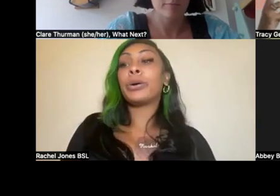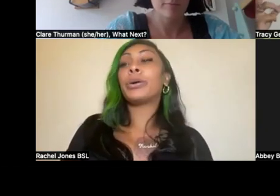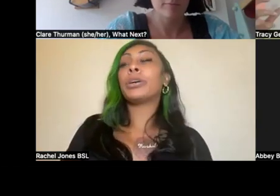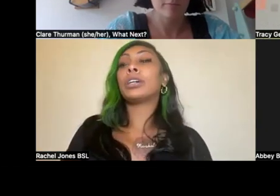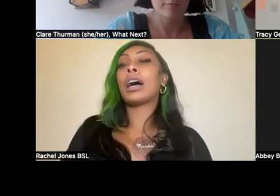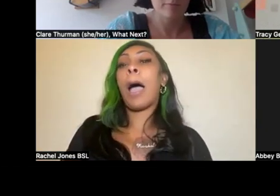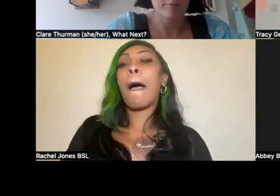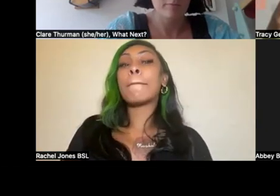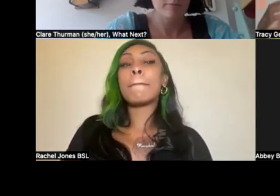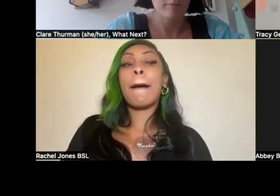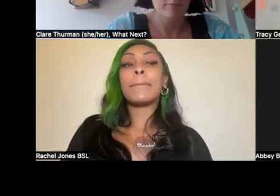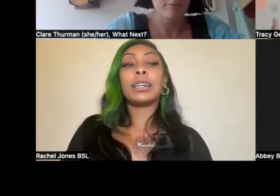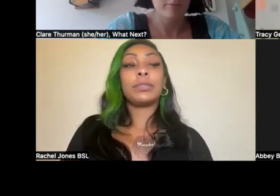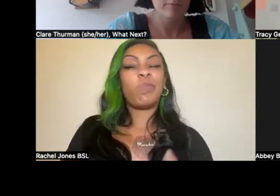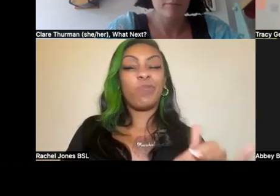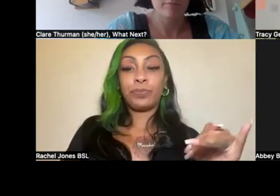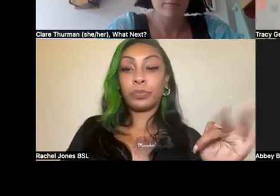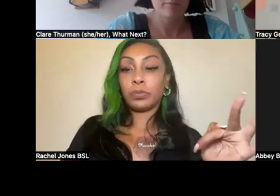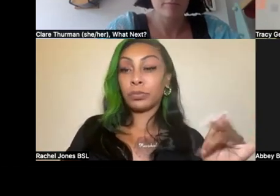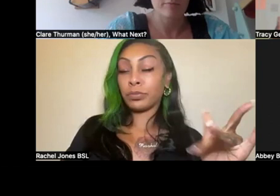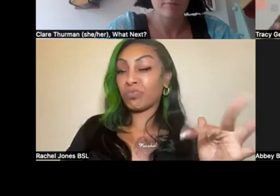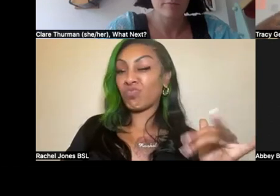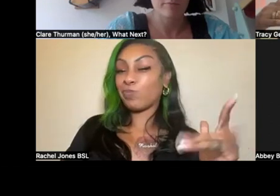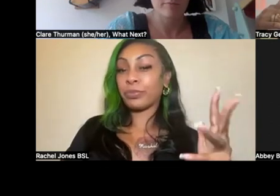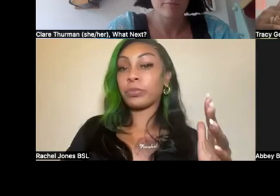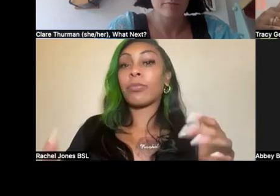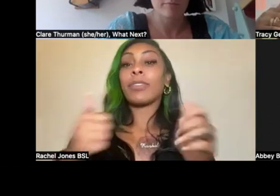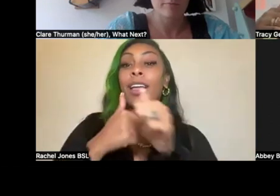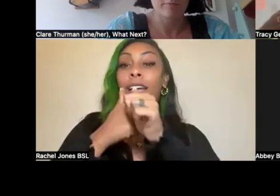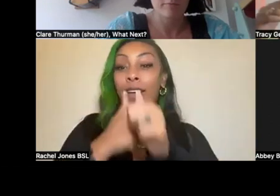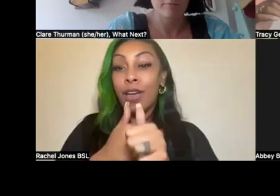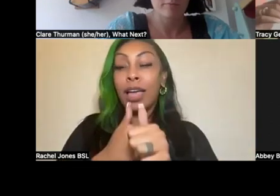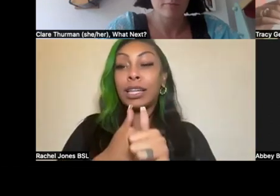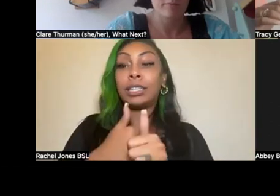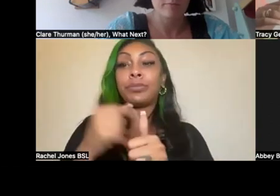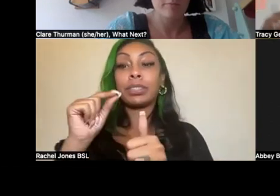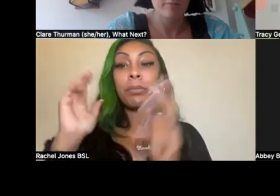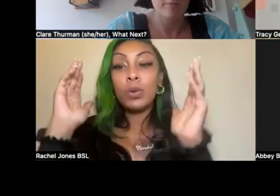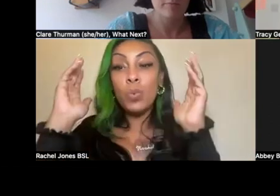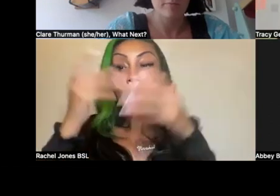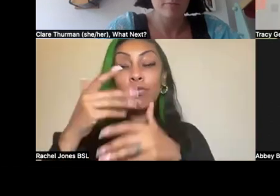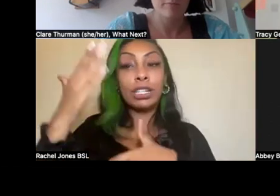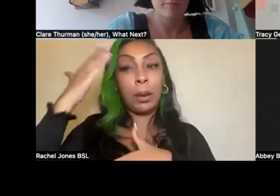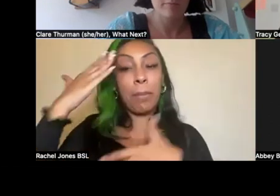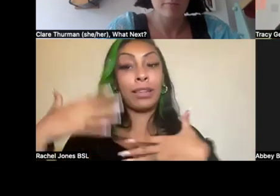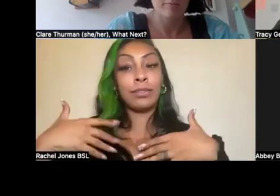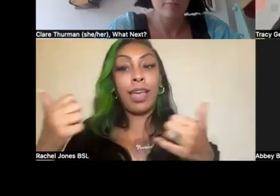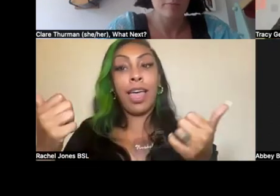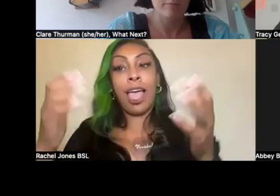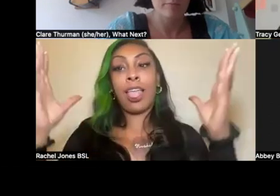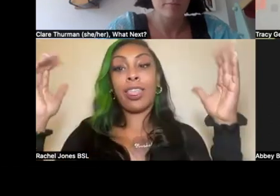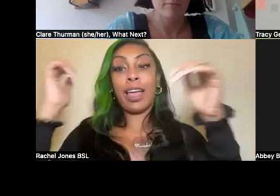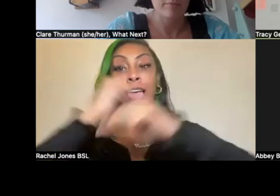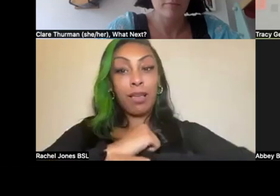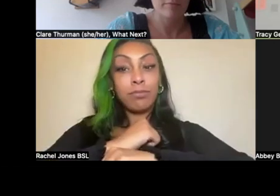advice, that holding, I really am worried about there being a collapse within, a mental health collapse around the Edinburgh Fringe. And I